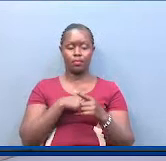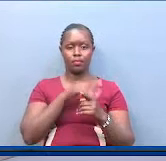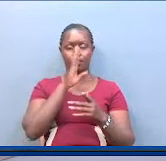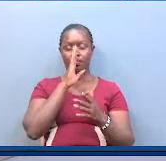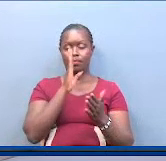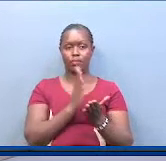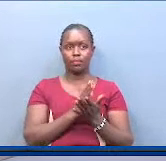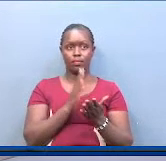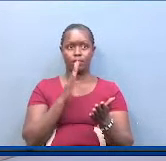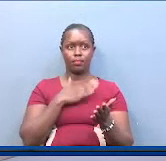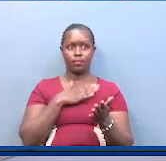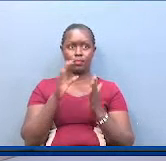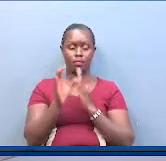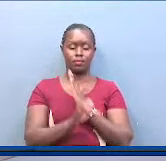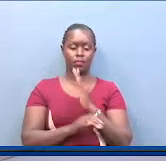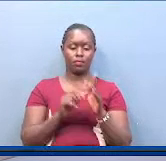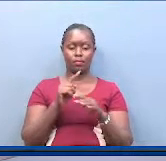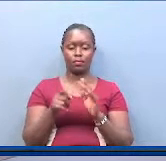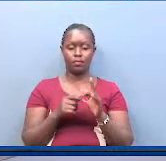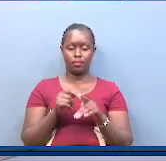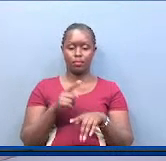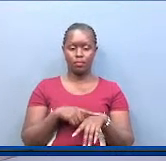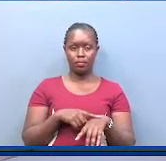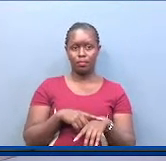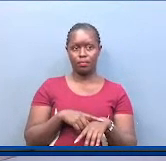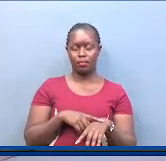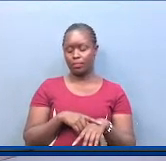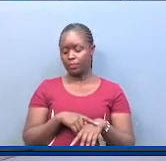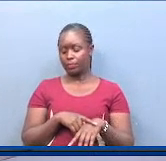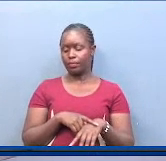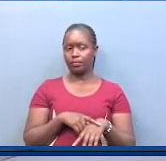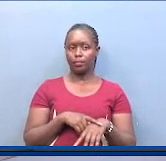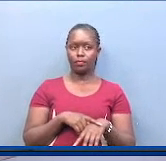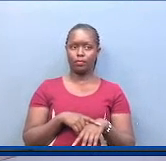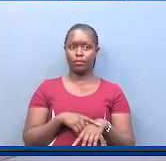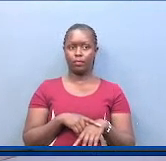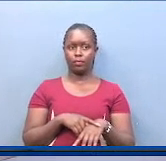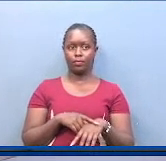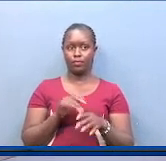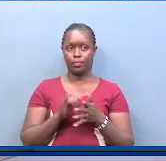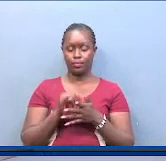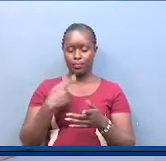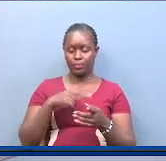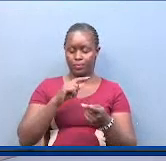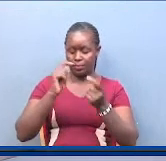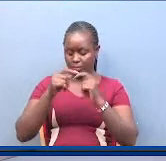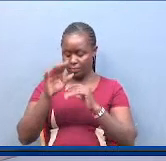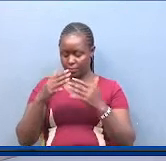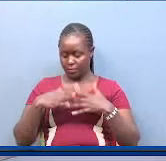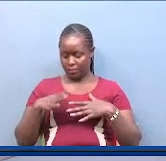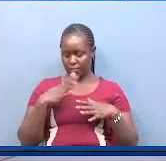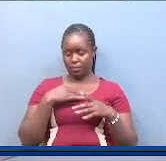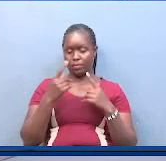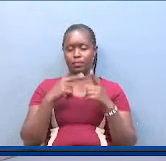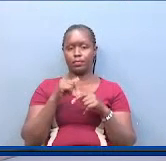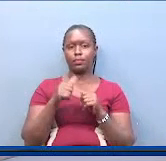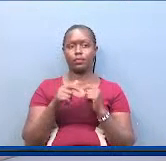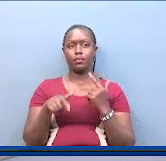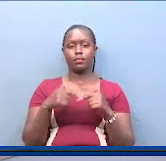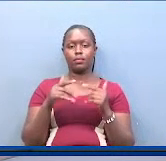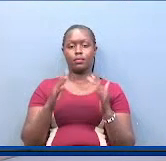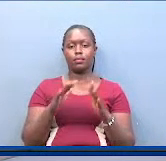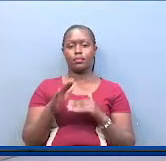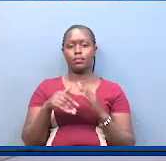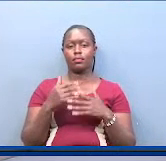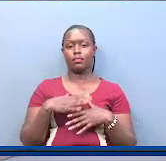truthful to our country. This is a time, moment that we must change everybody. Actually, I want to speak to even my competitors